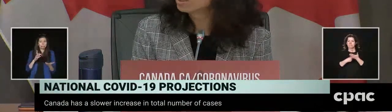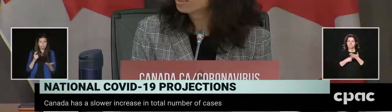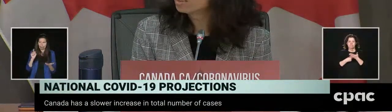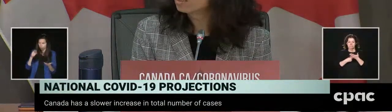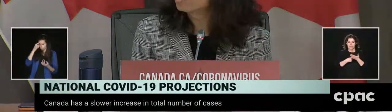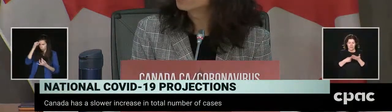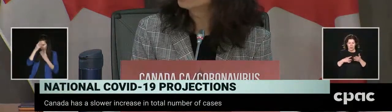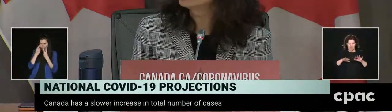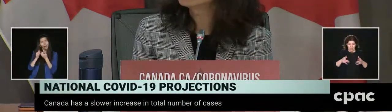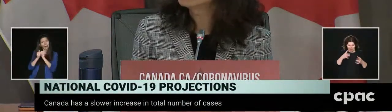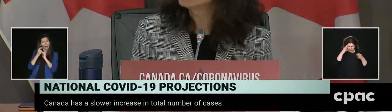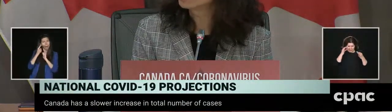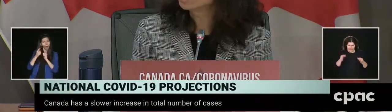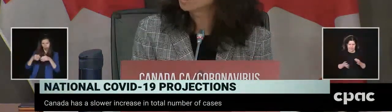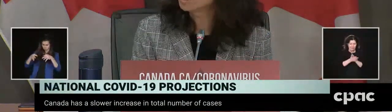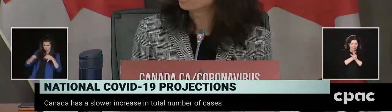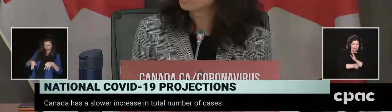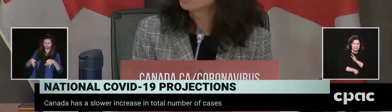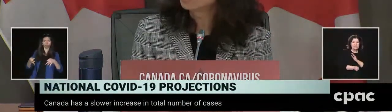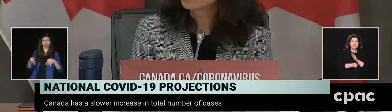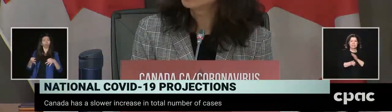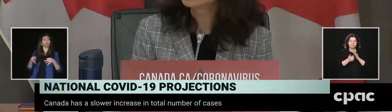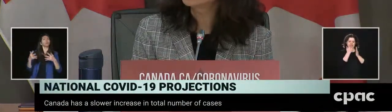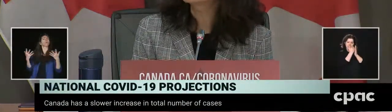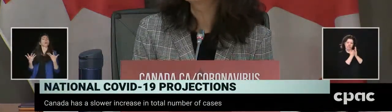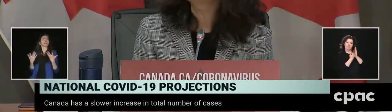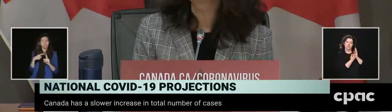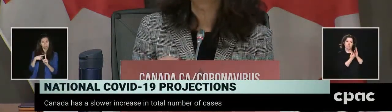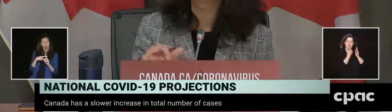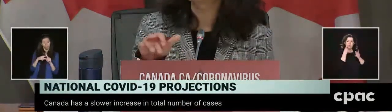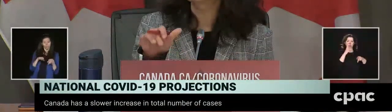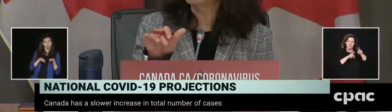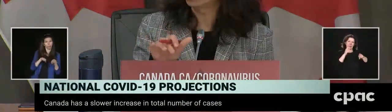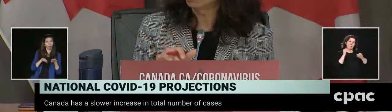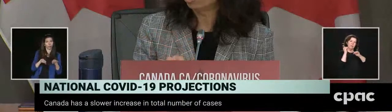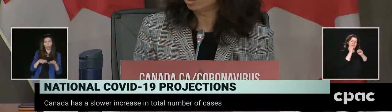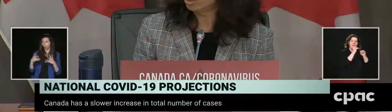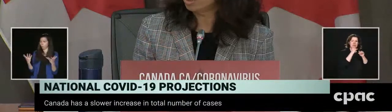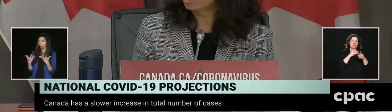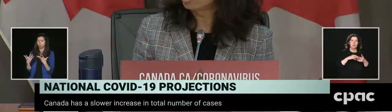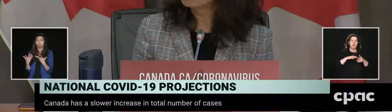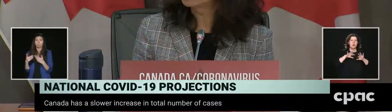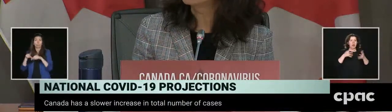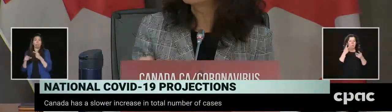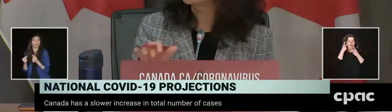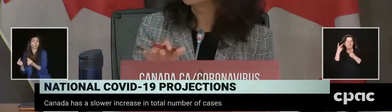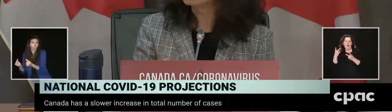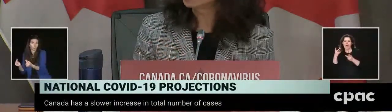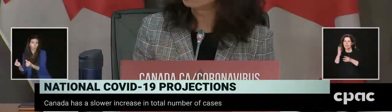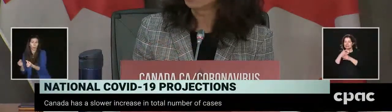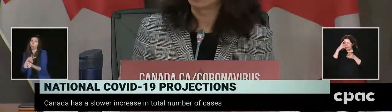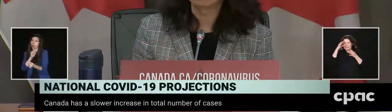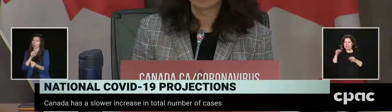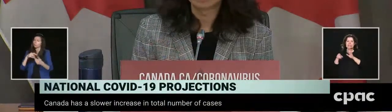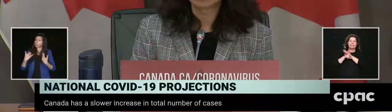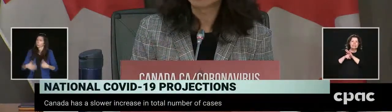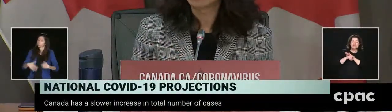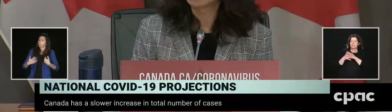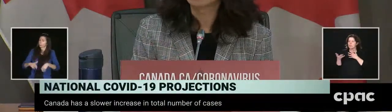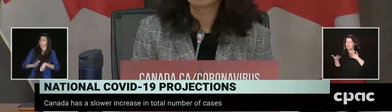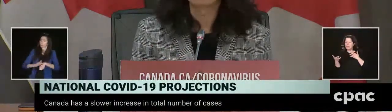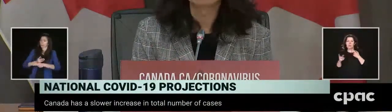negative consequences of the measures that we've already taken? And then how do we very cautiously potentially lift some of